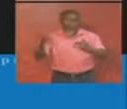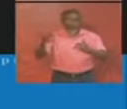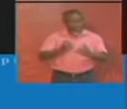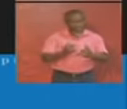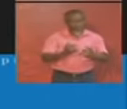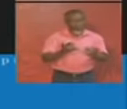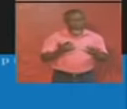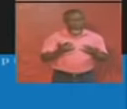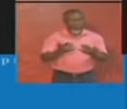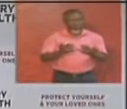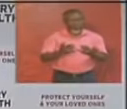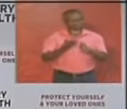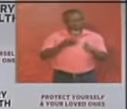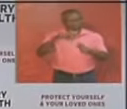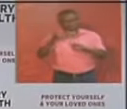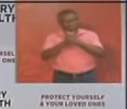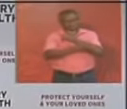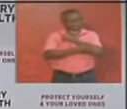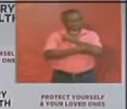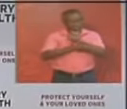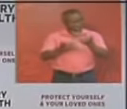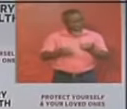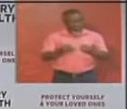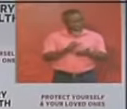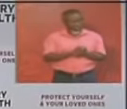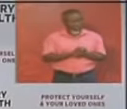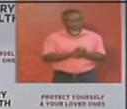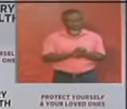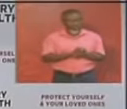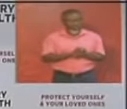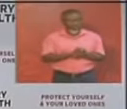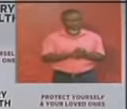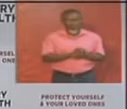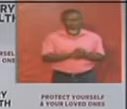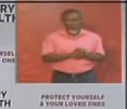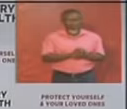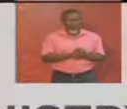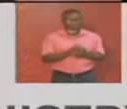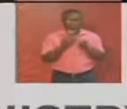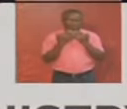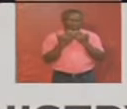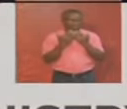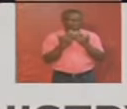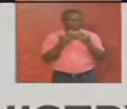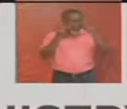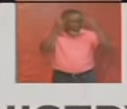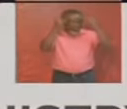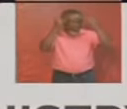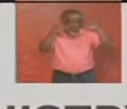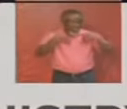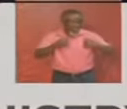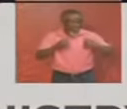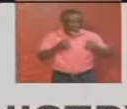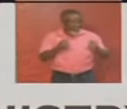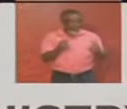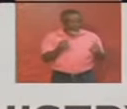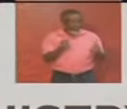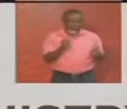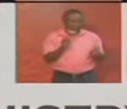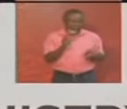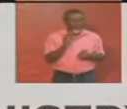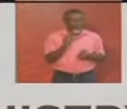point in time? Thank you. Thanks, Prior. The Ministry of Health really would be responsible for managing the